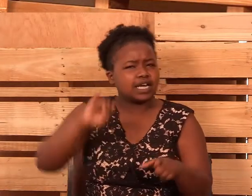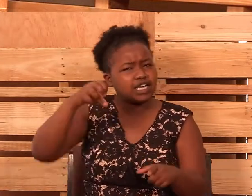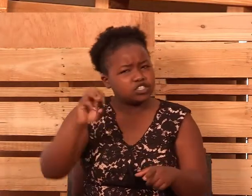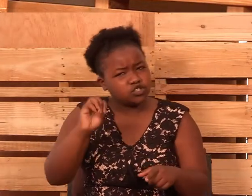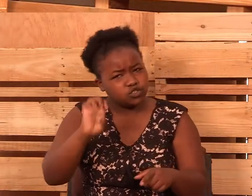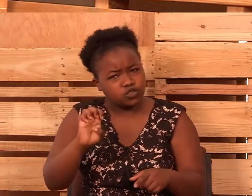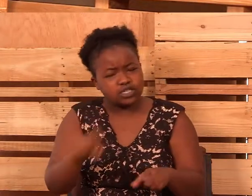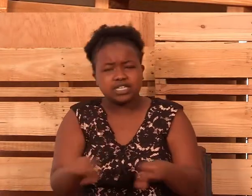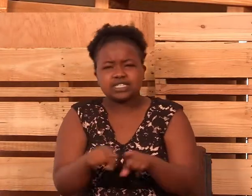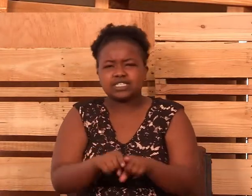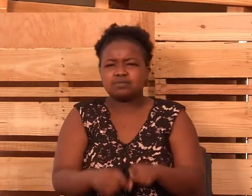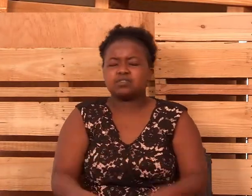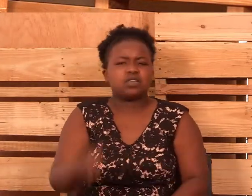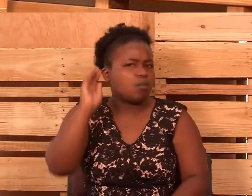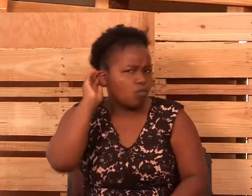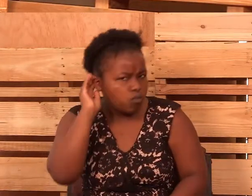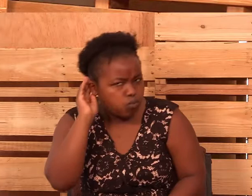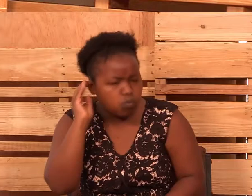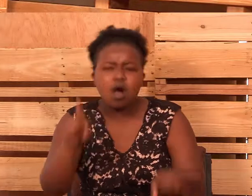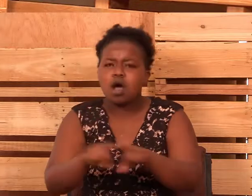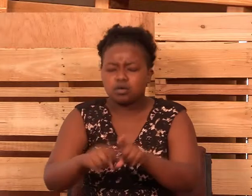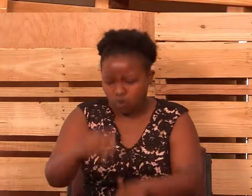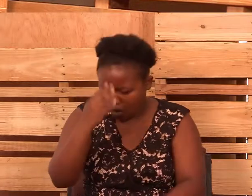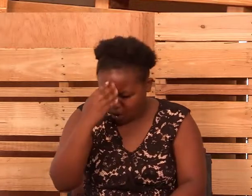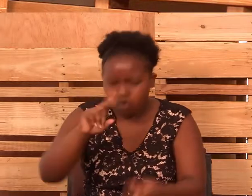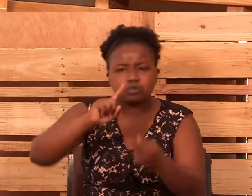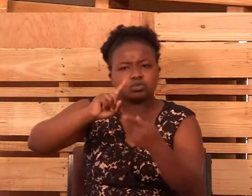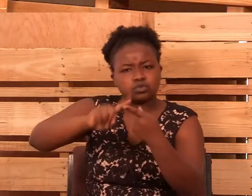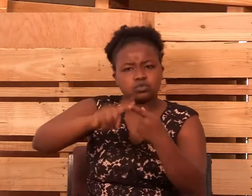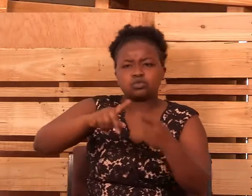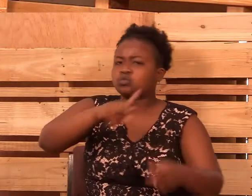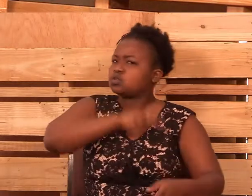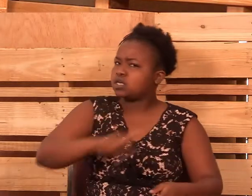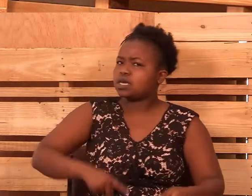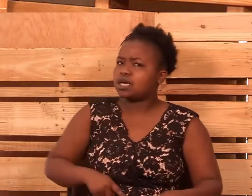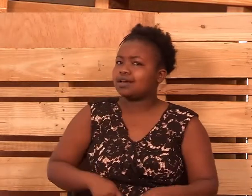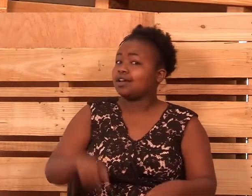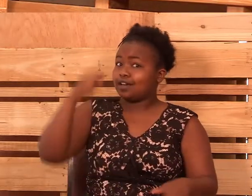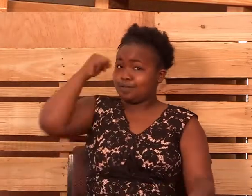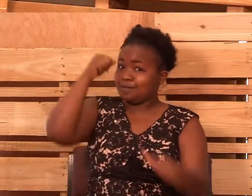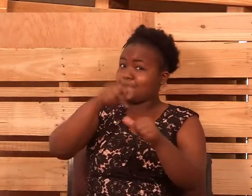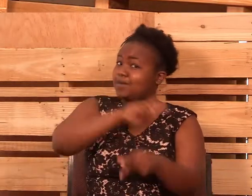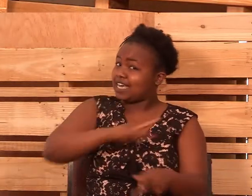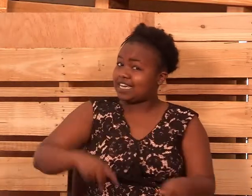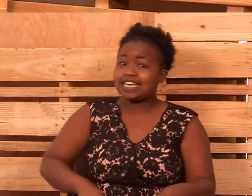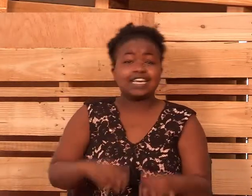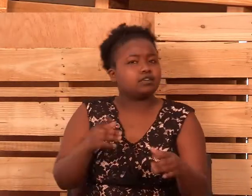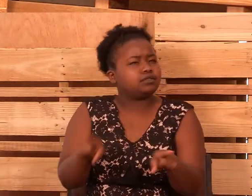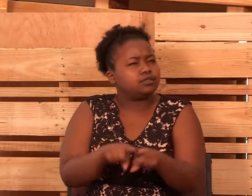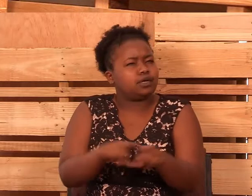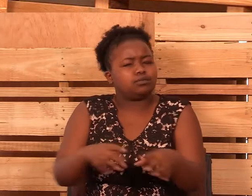God, they were obedient to the king is the president. So they prepared, they